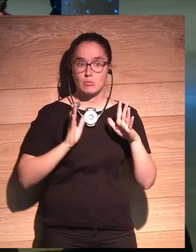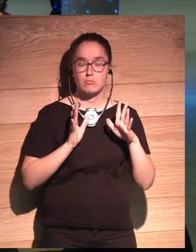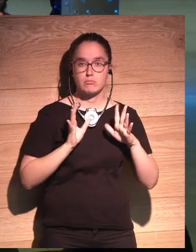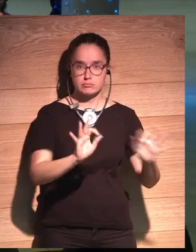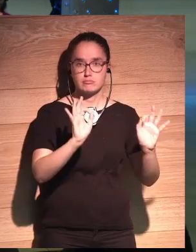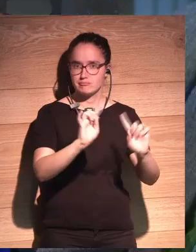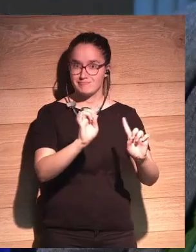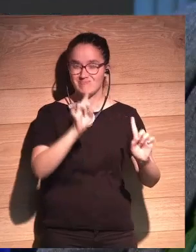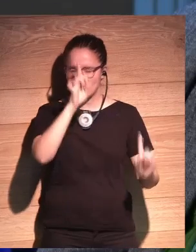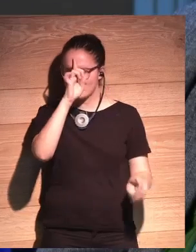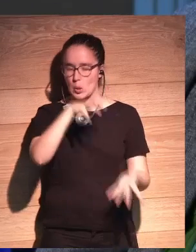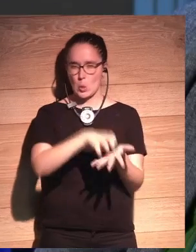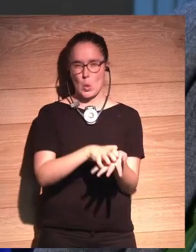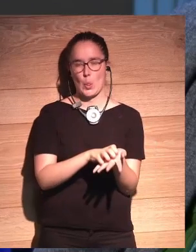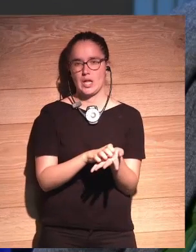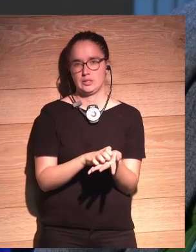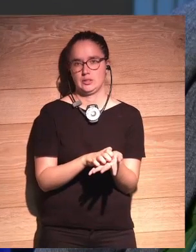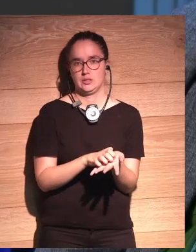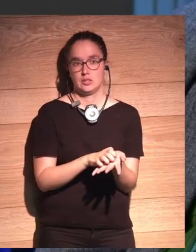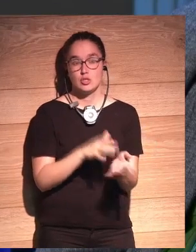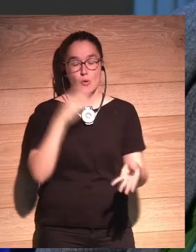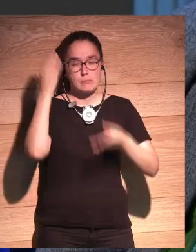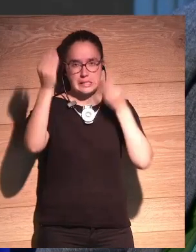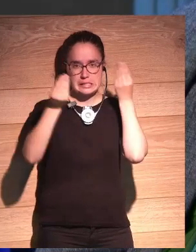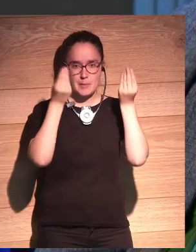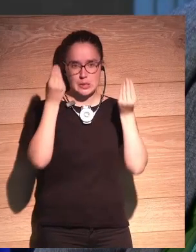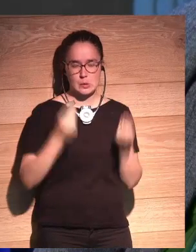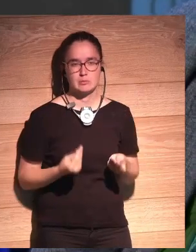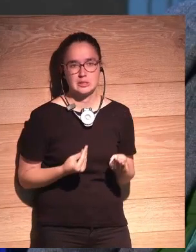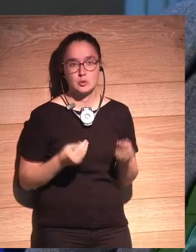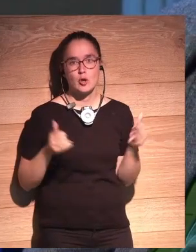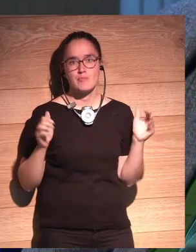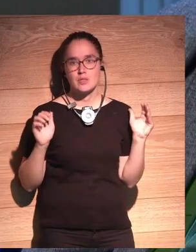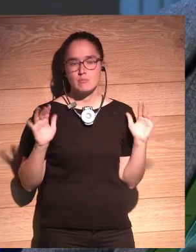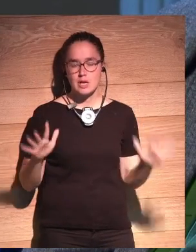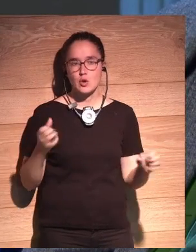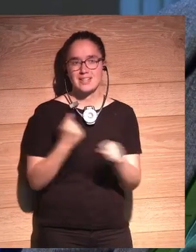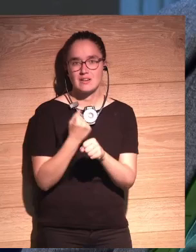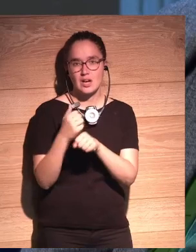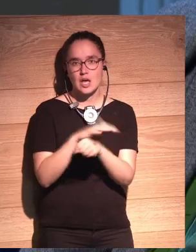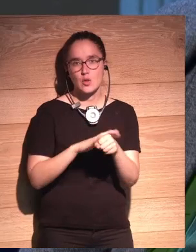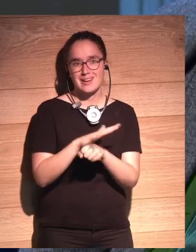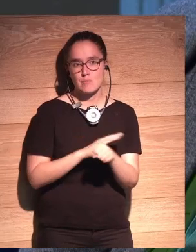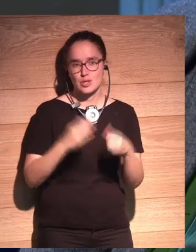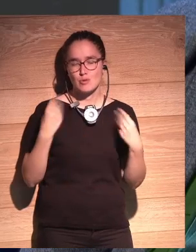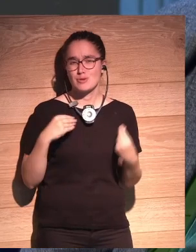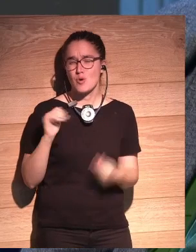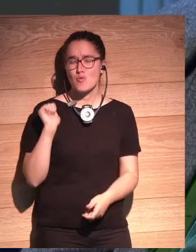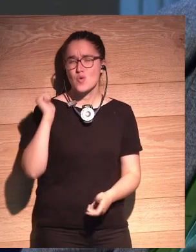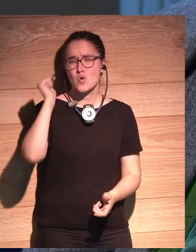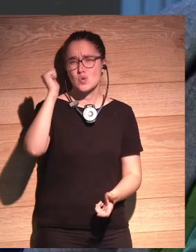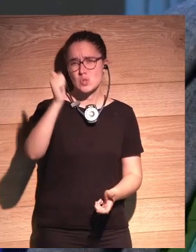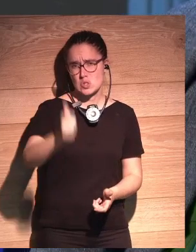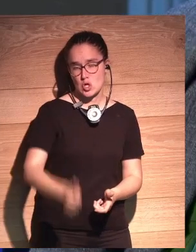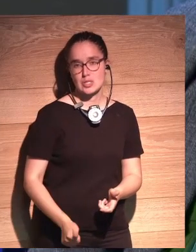where that thought occurred to me, but having worked in this area for many years, I think one thing I've realized is that